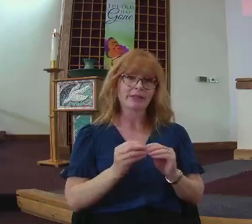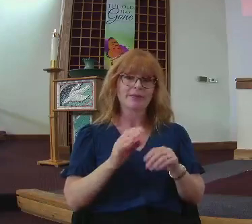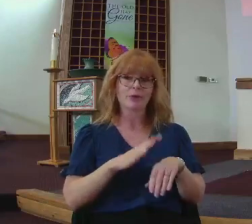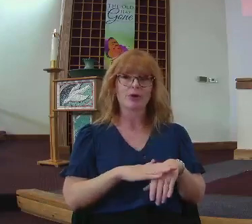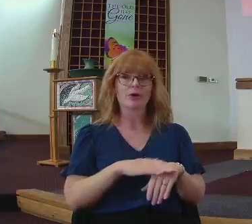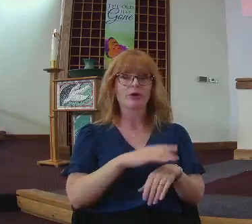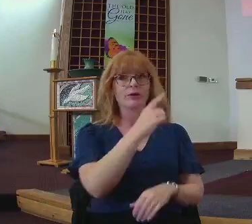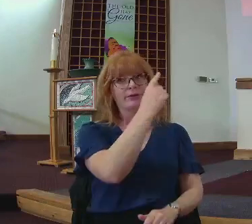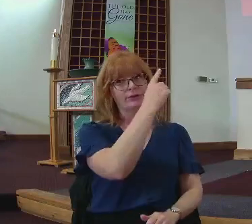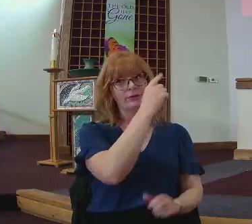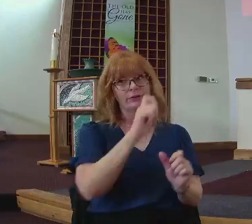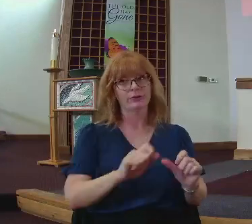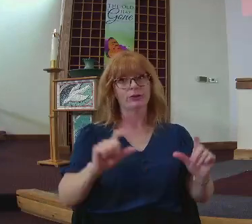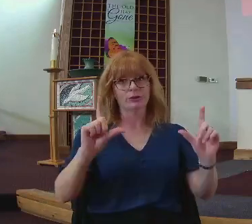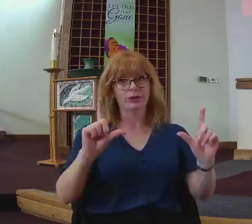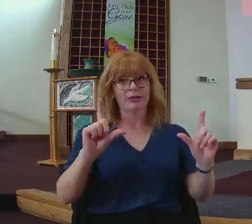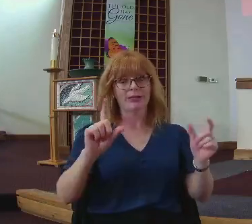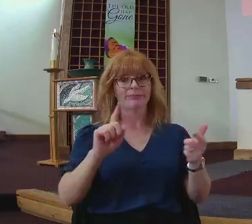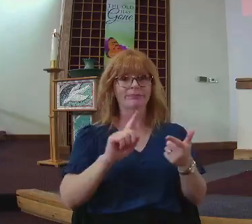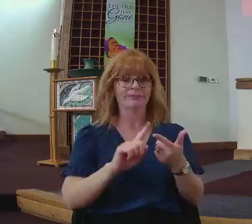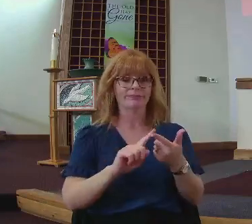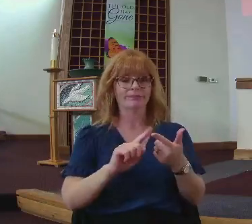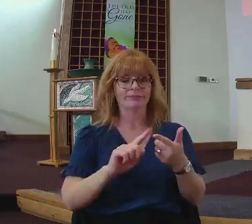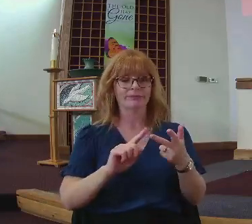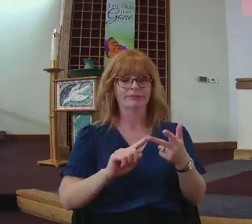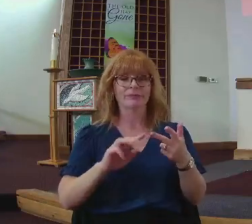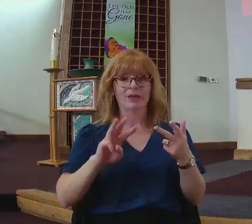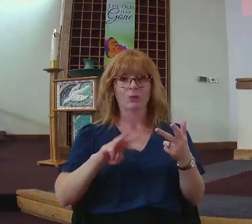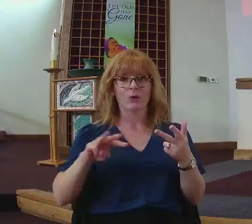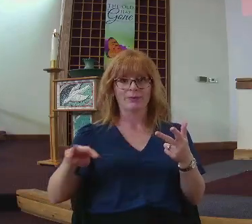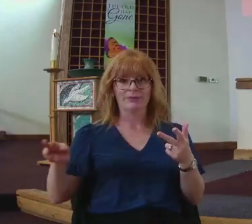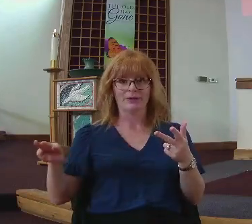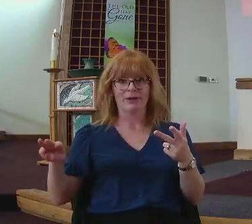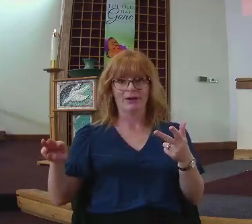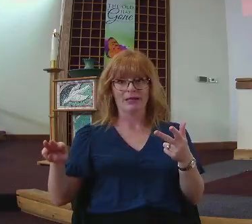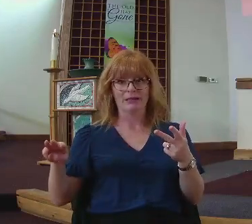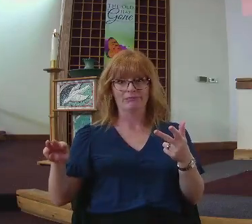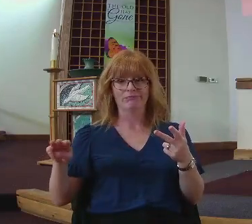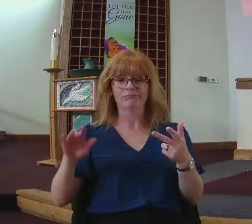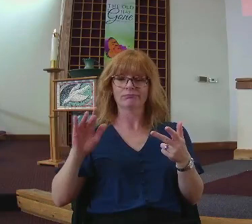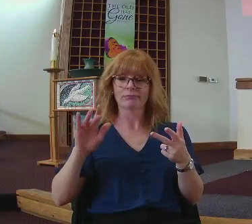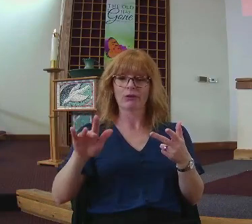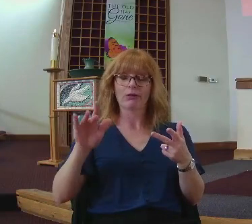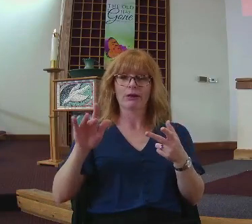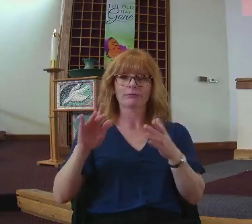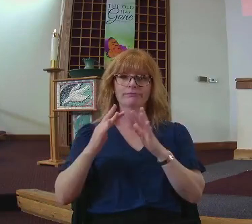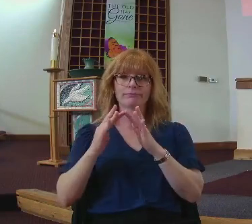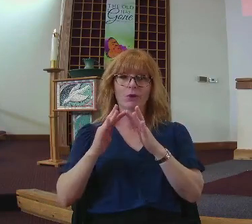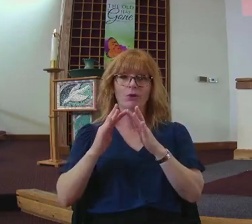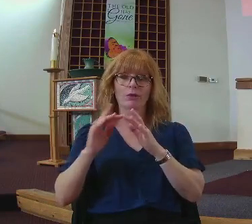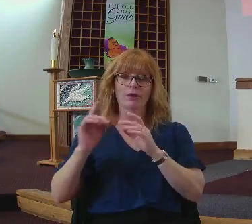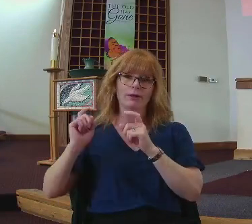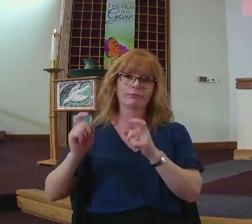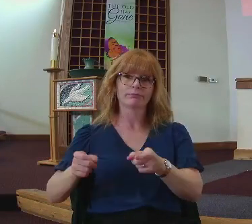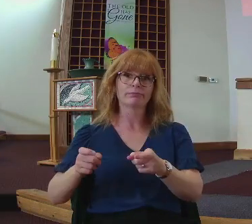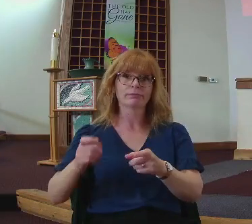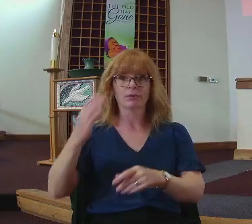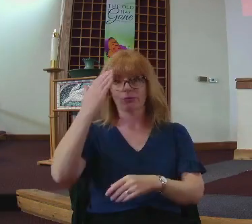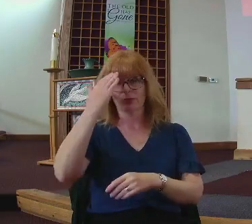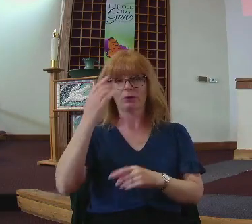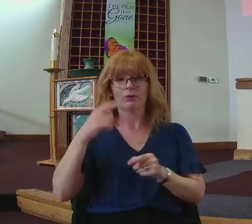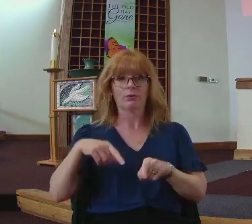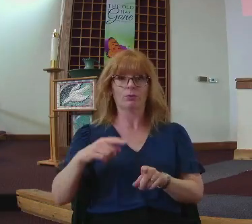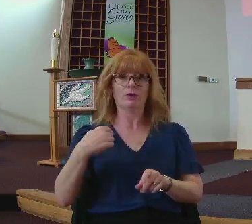or even visit our website to make an online donation. But we know that when we